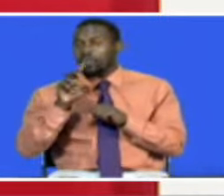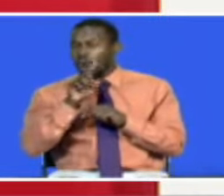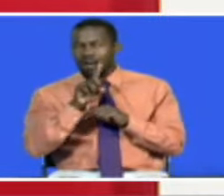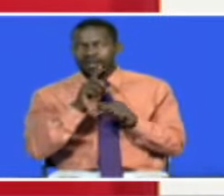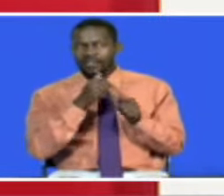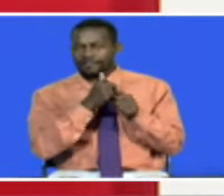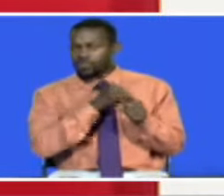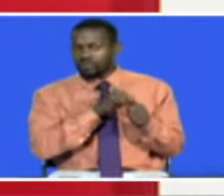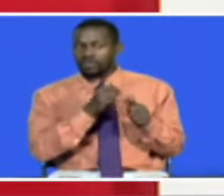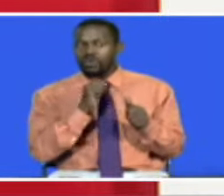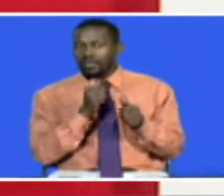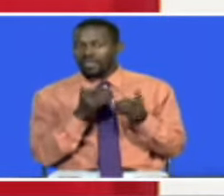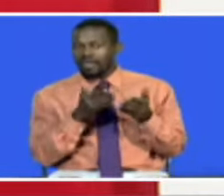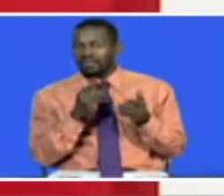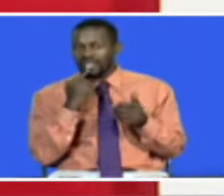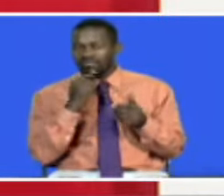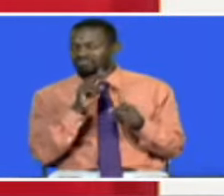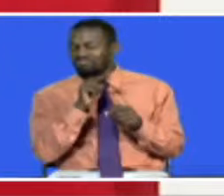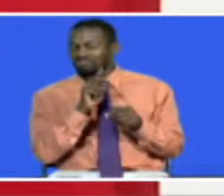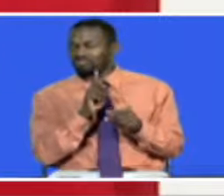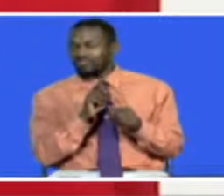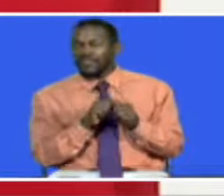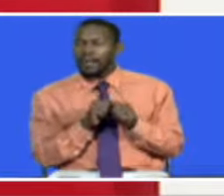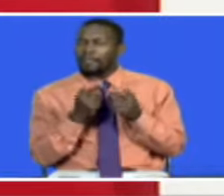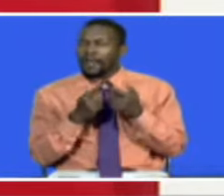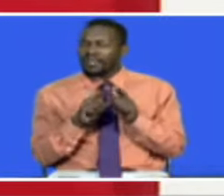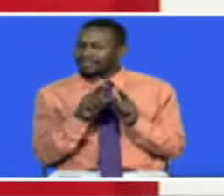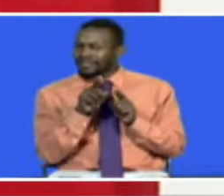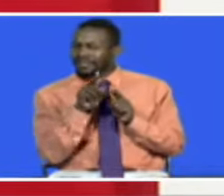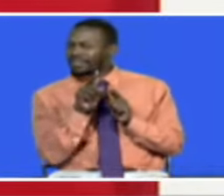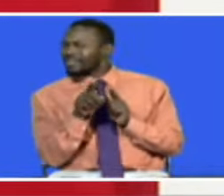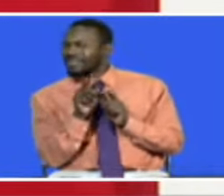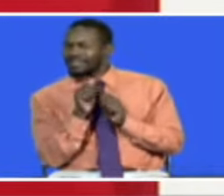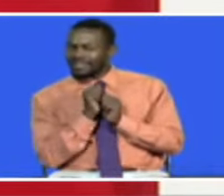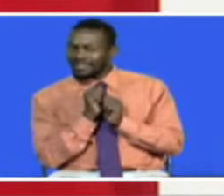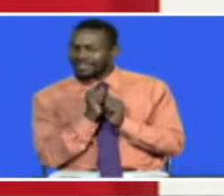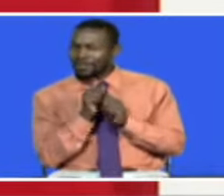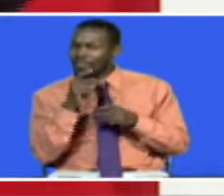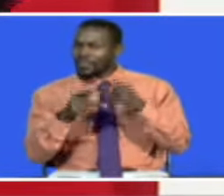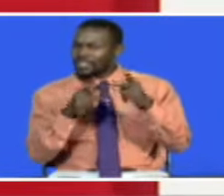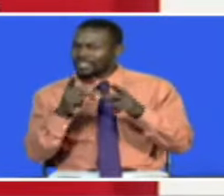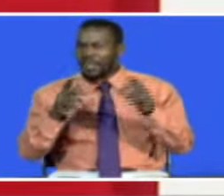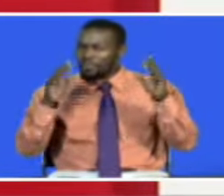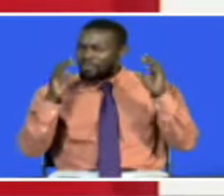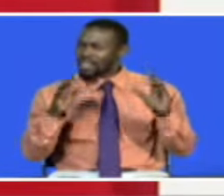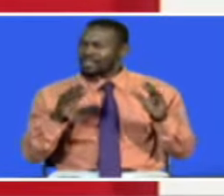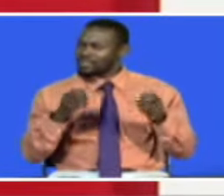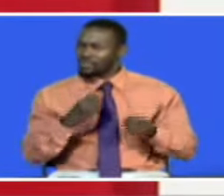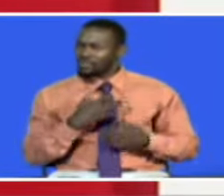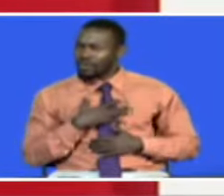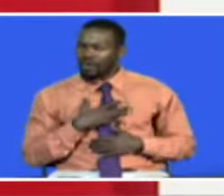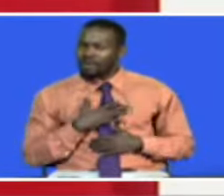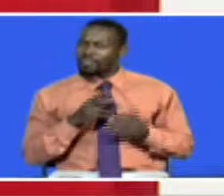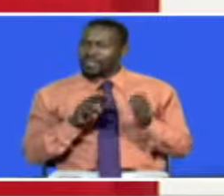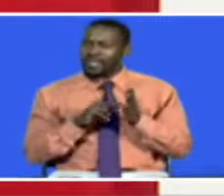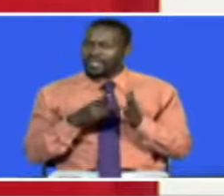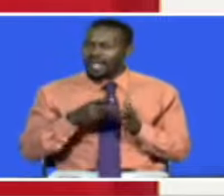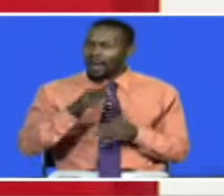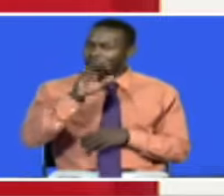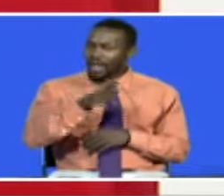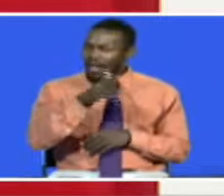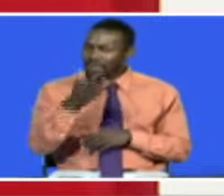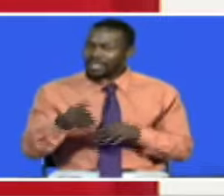abstaining. Yes. Right? How big was this thing? Was this something that demonstrates that parliament can indeed be